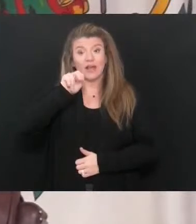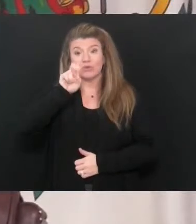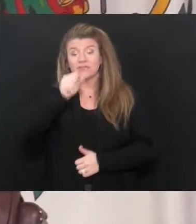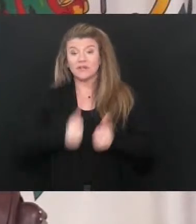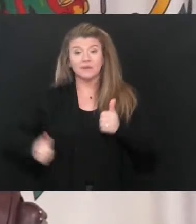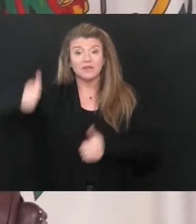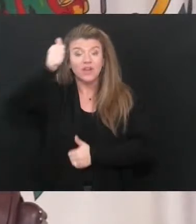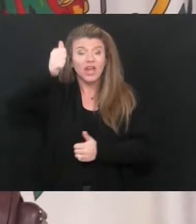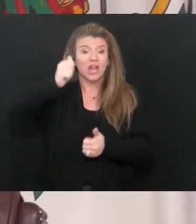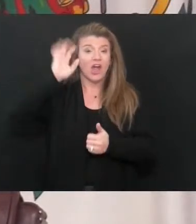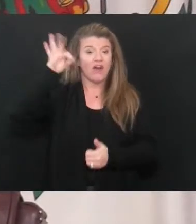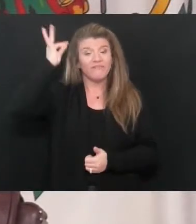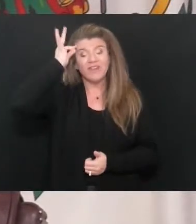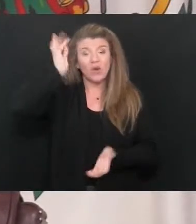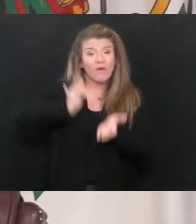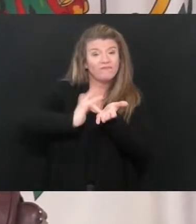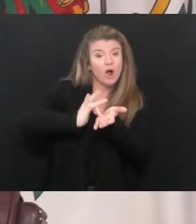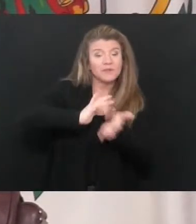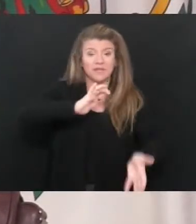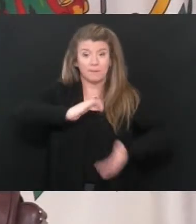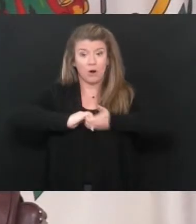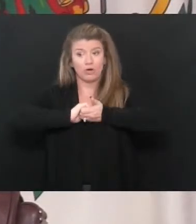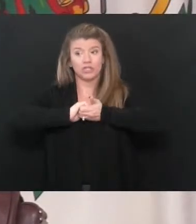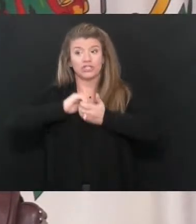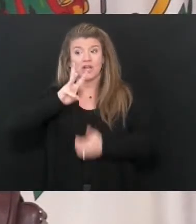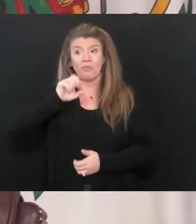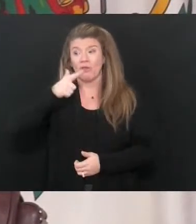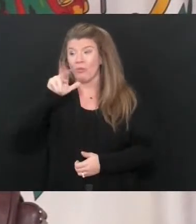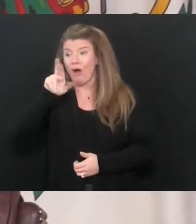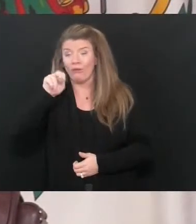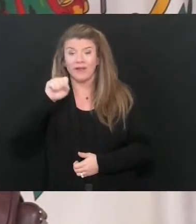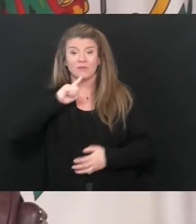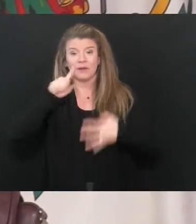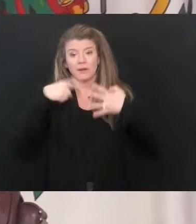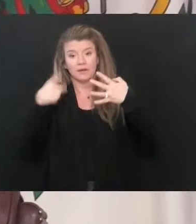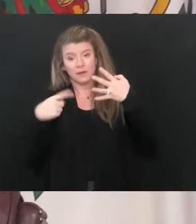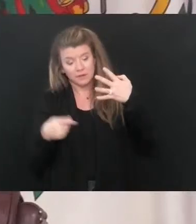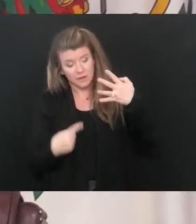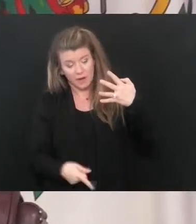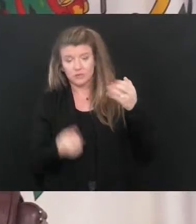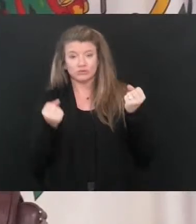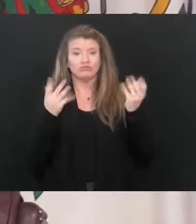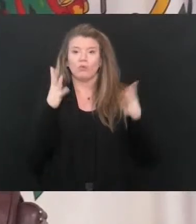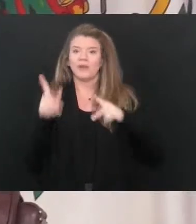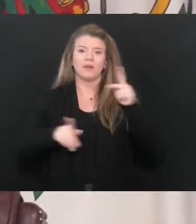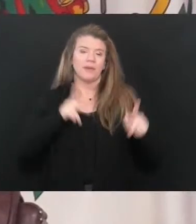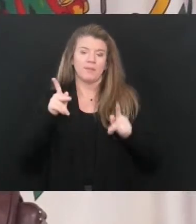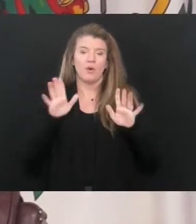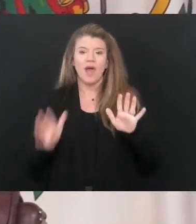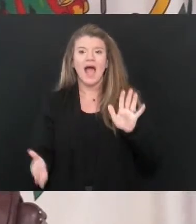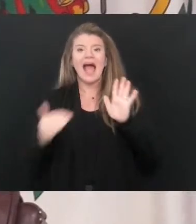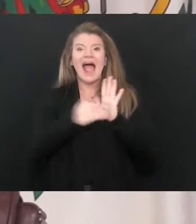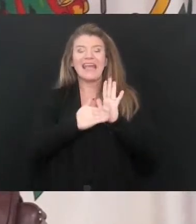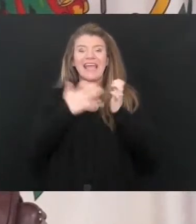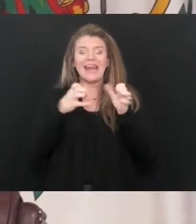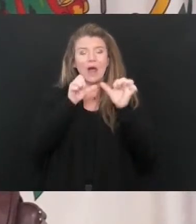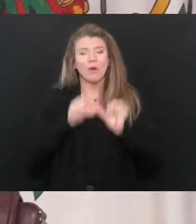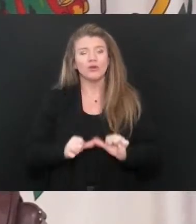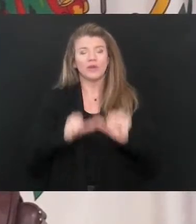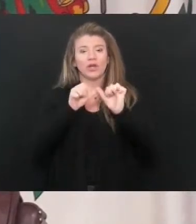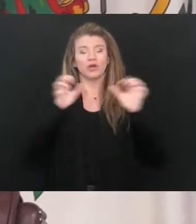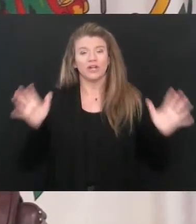federal pharmacy partnership with Walgreens, and on and on and on. Again, I want to continue to